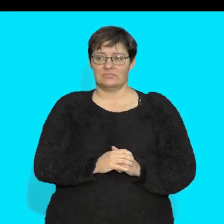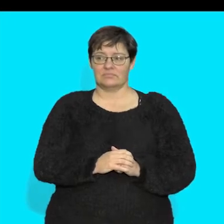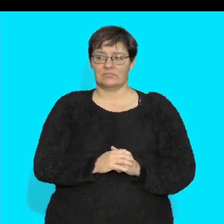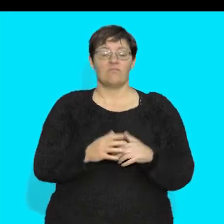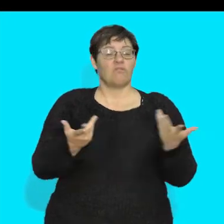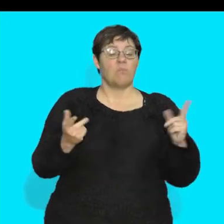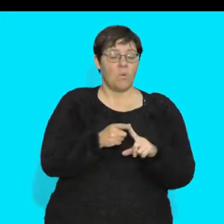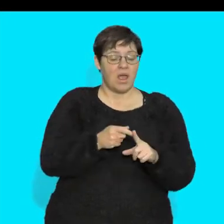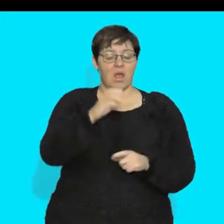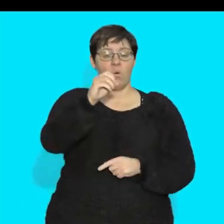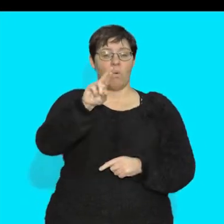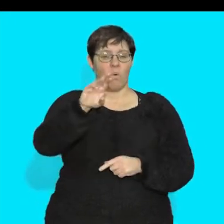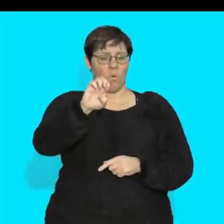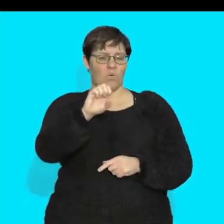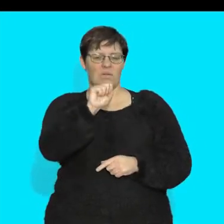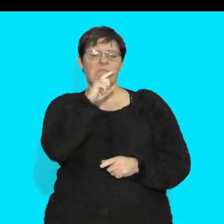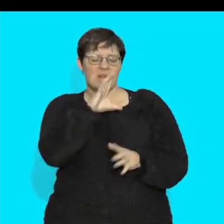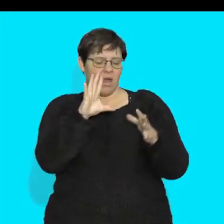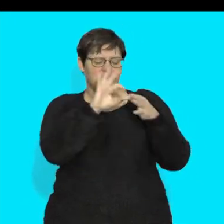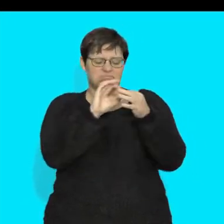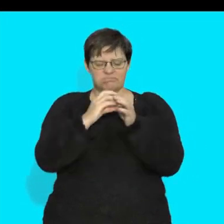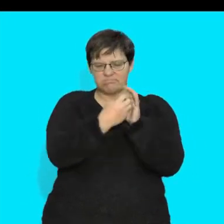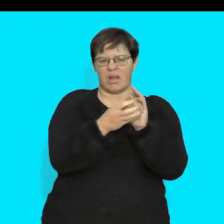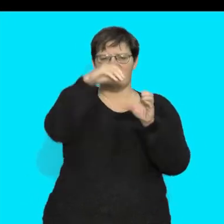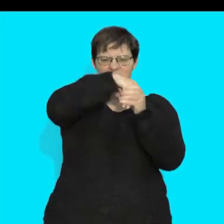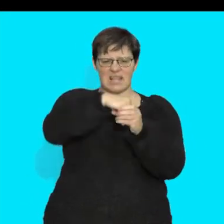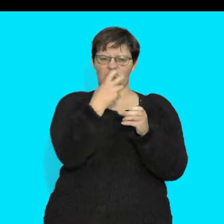from the ore, which is usually a compound.